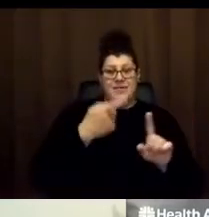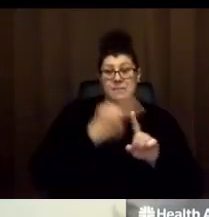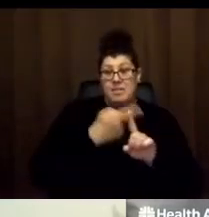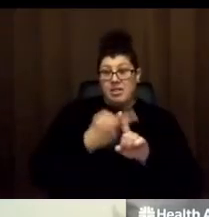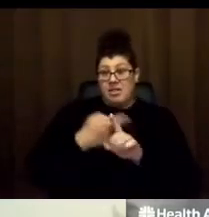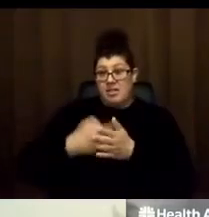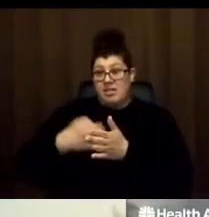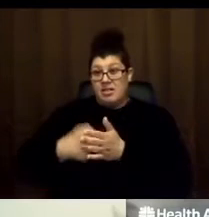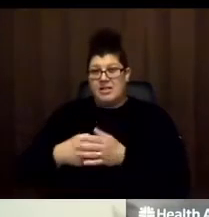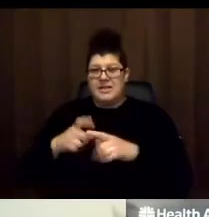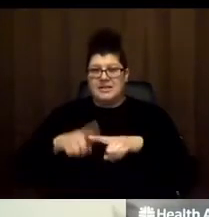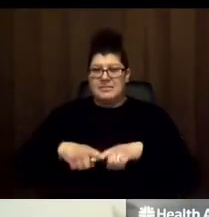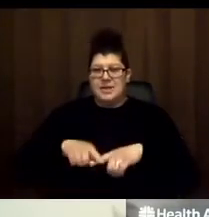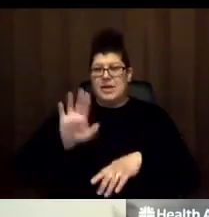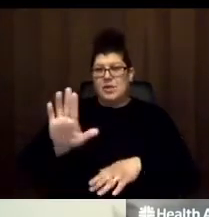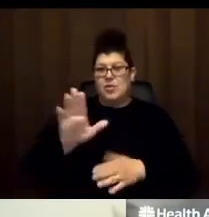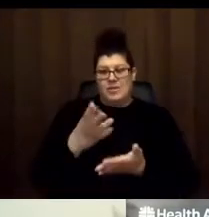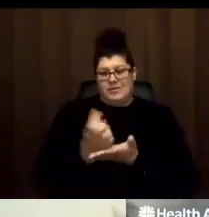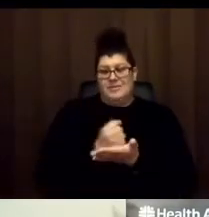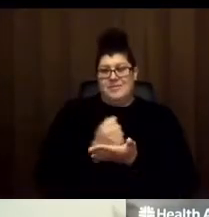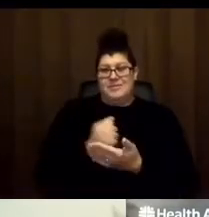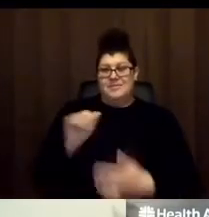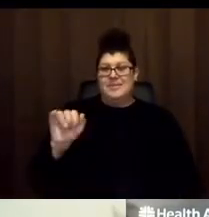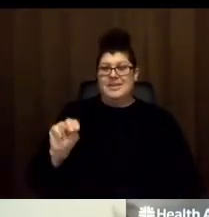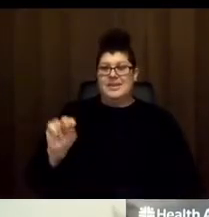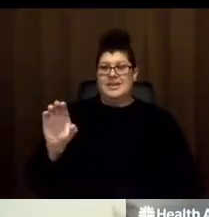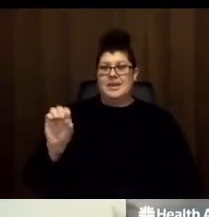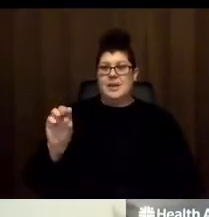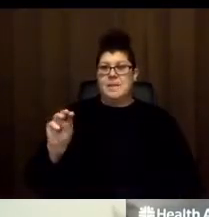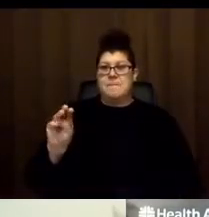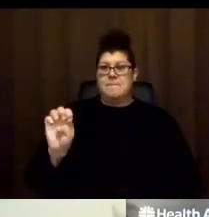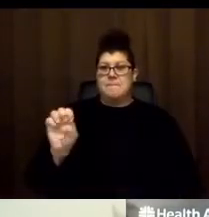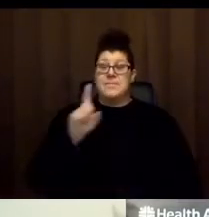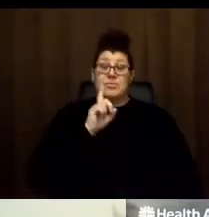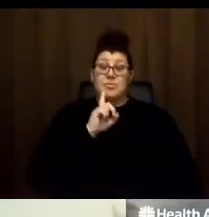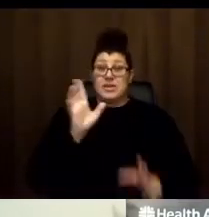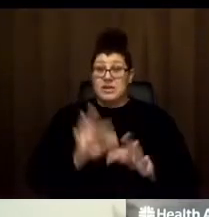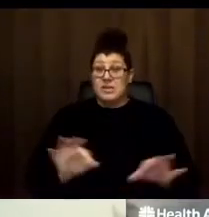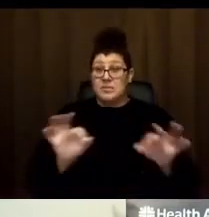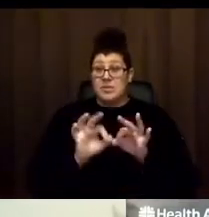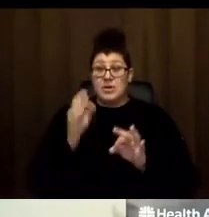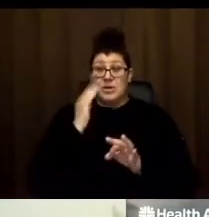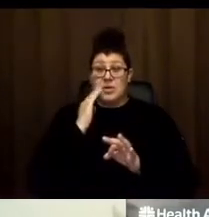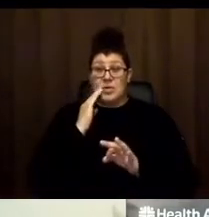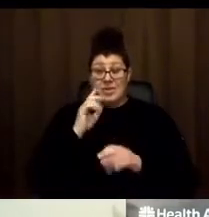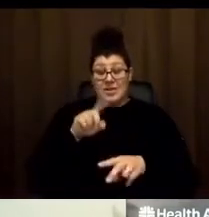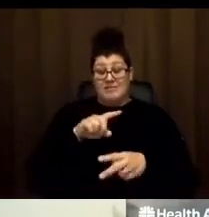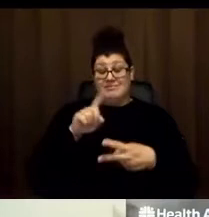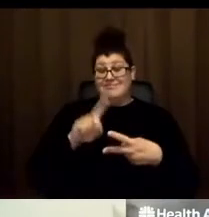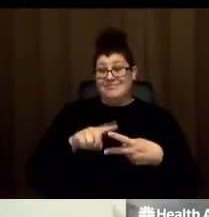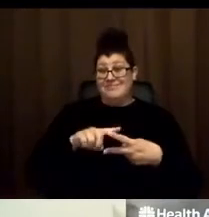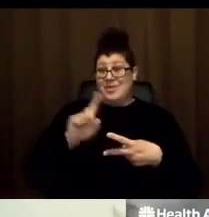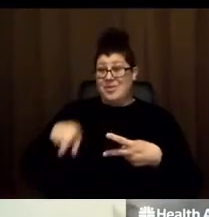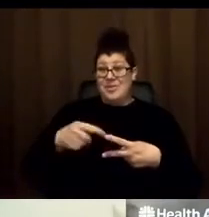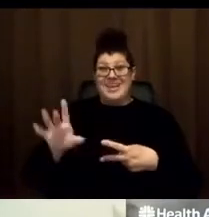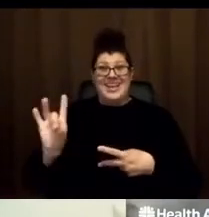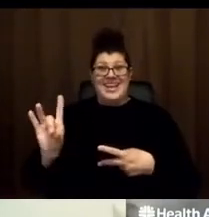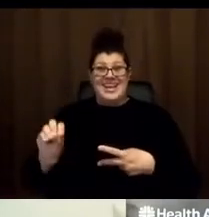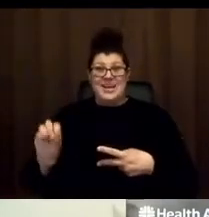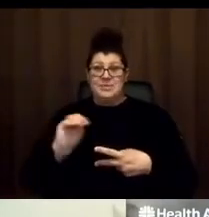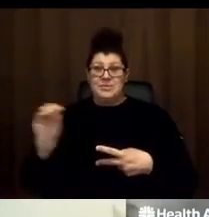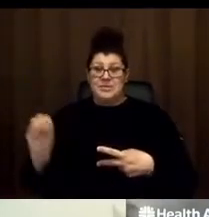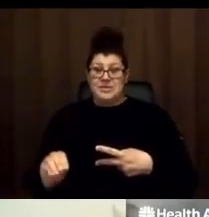determined by your income. Again, it's important to note, Original Medicare only covers about 80% of your Medicare